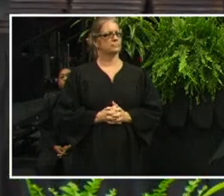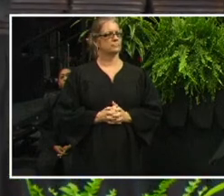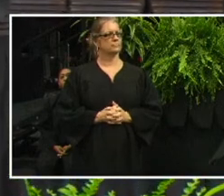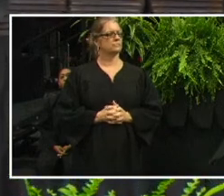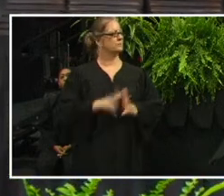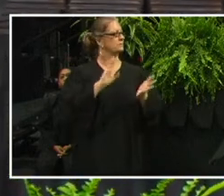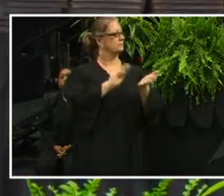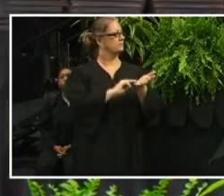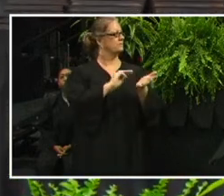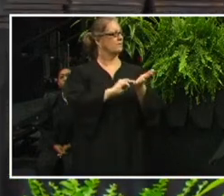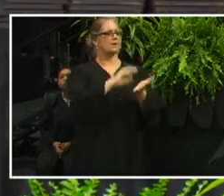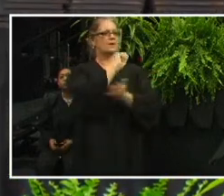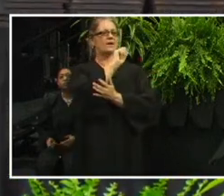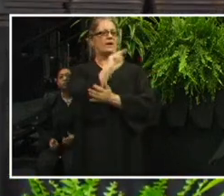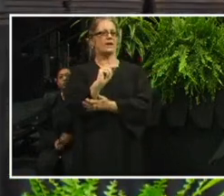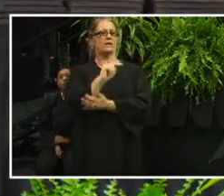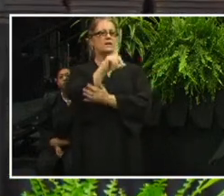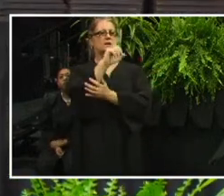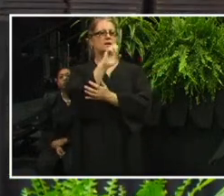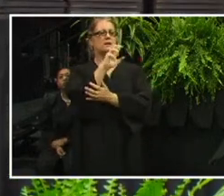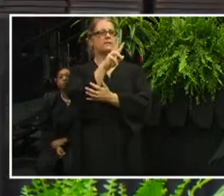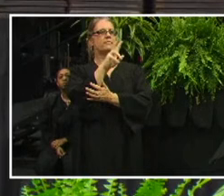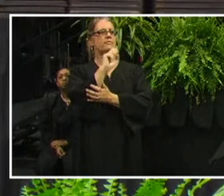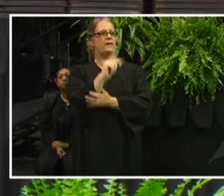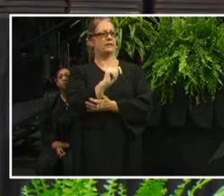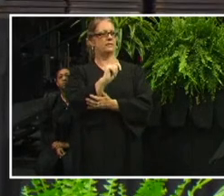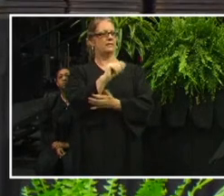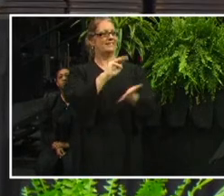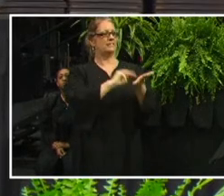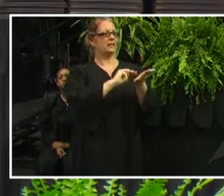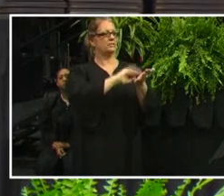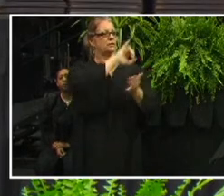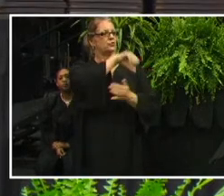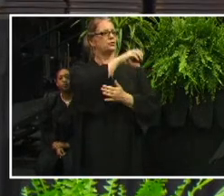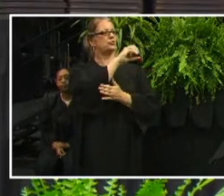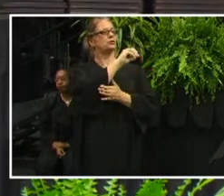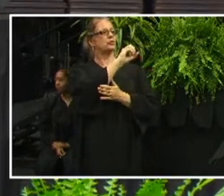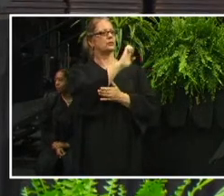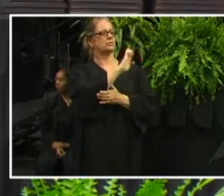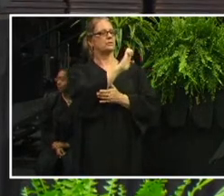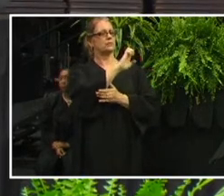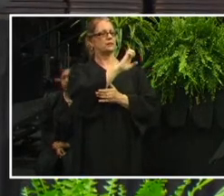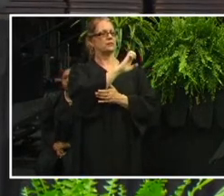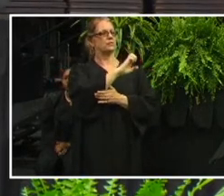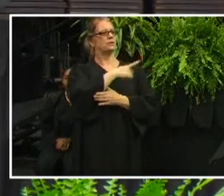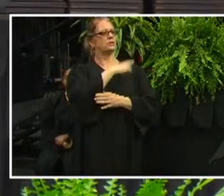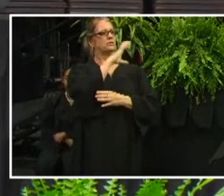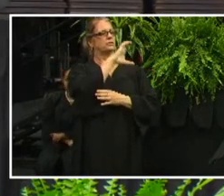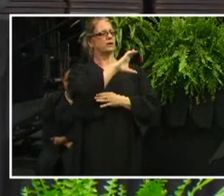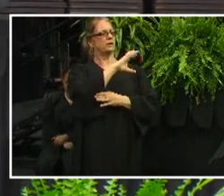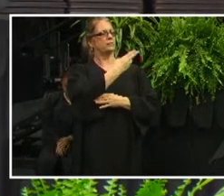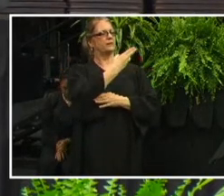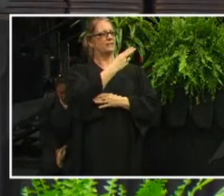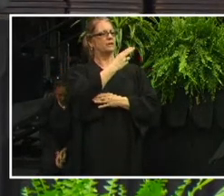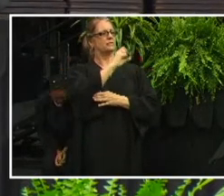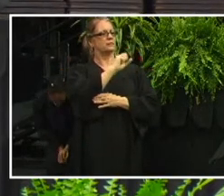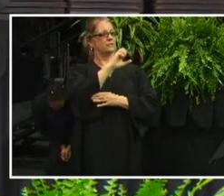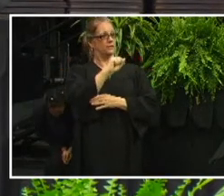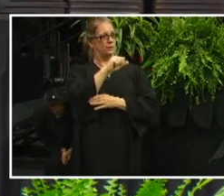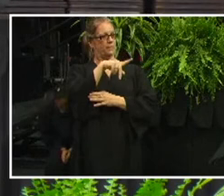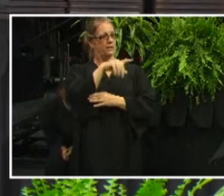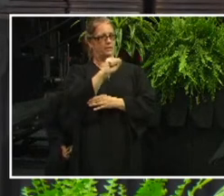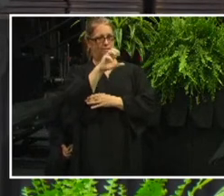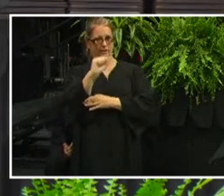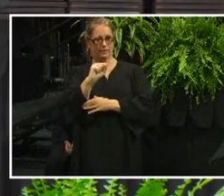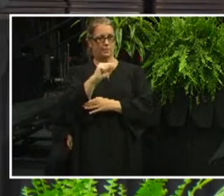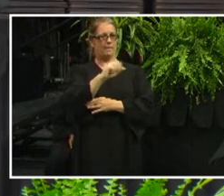Dr. Ann Levette, Superintendent of Schools, Dr. Joseph Buck, Savannah Chatham County Public School Board President, Mr.